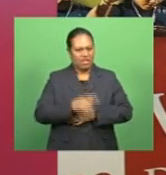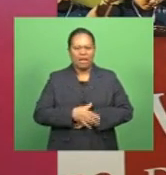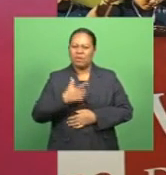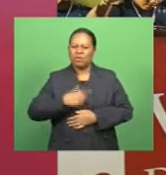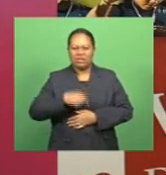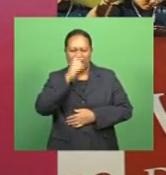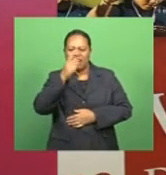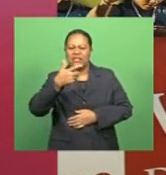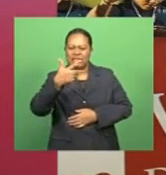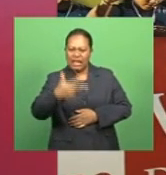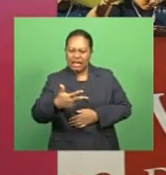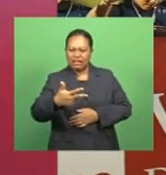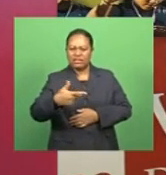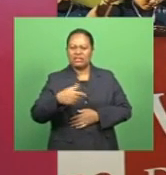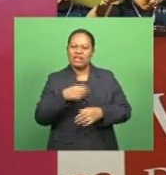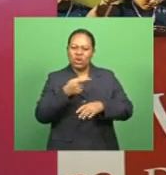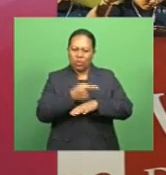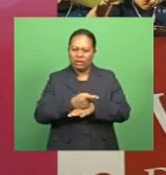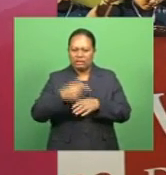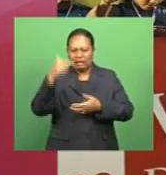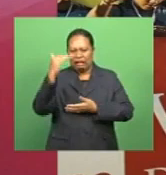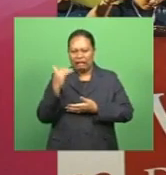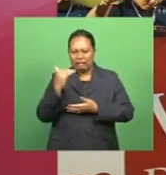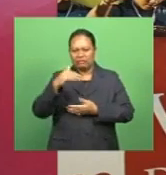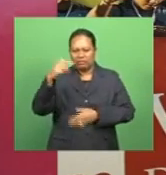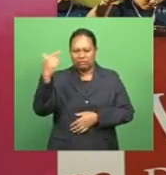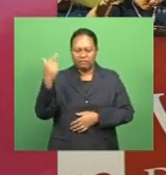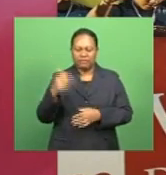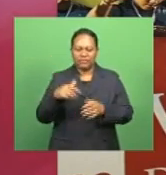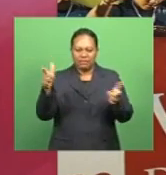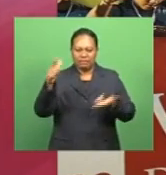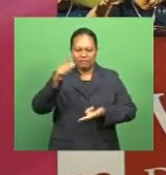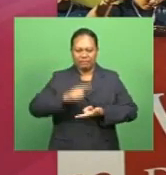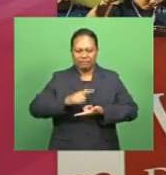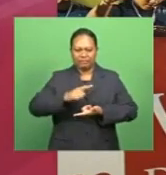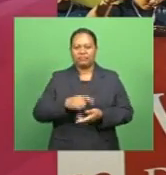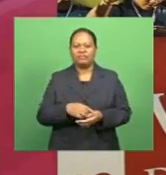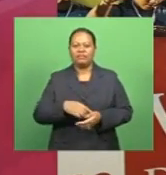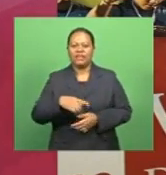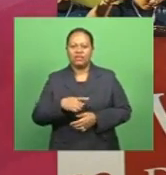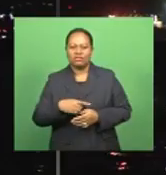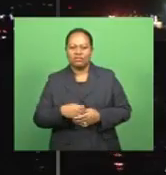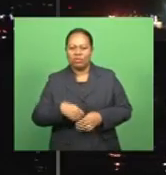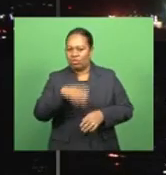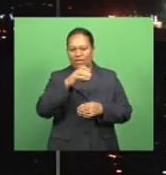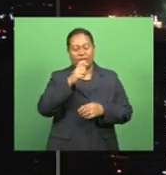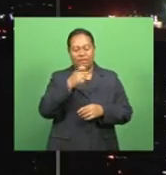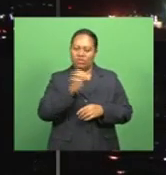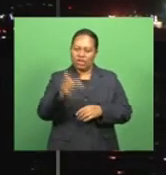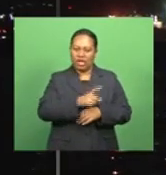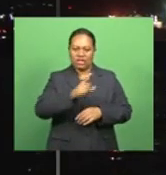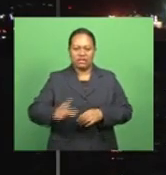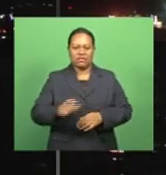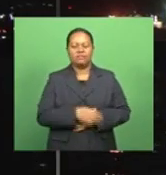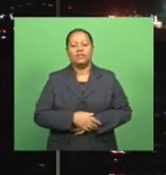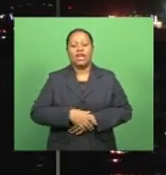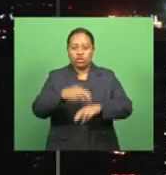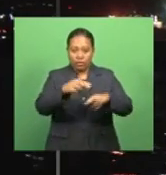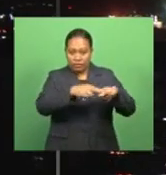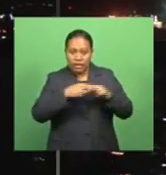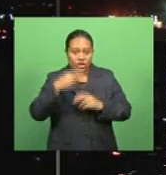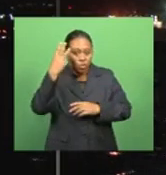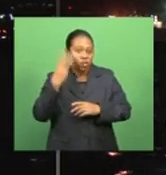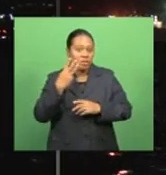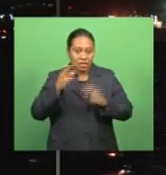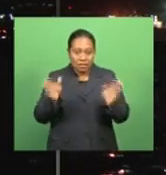before the school holidays. Less than 5 weeks, we are rolling off the FSSRU competition. The FIJIAN 15's players